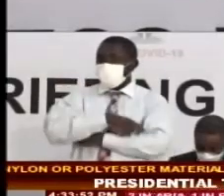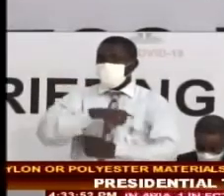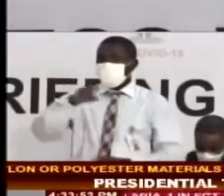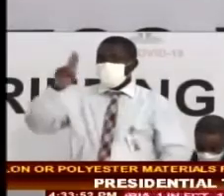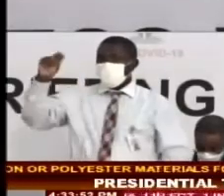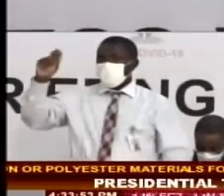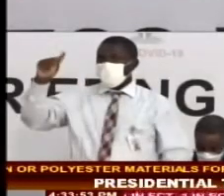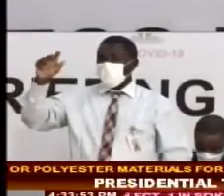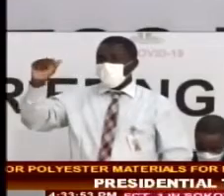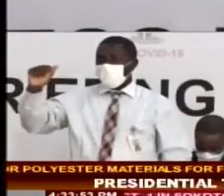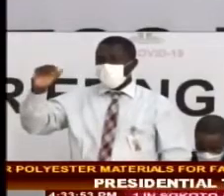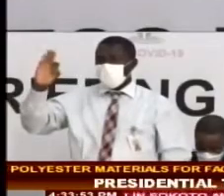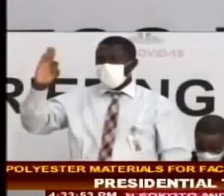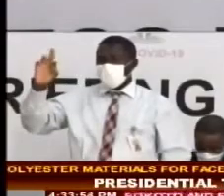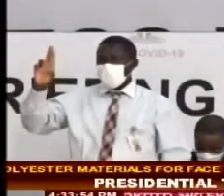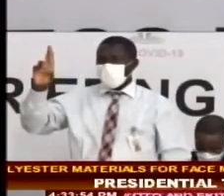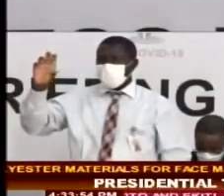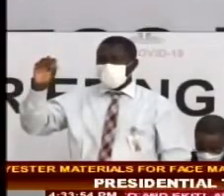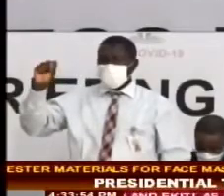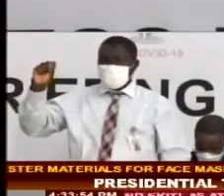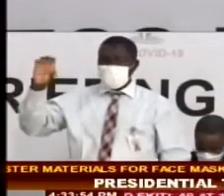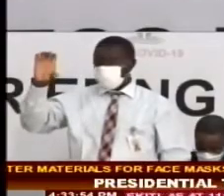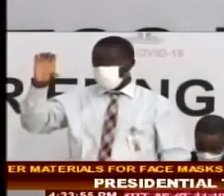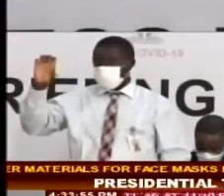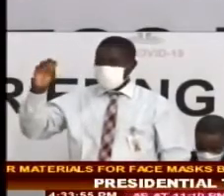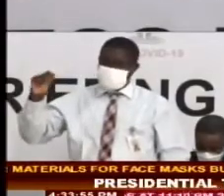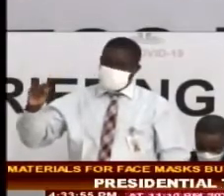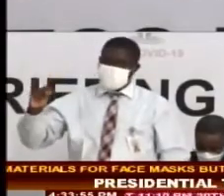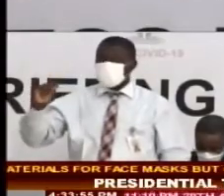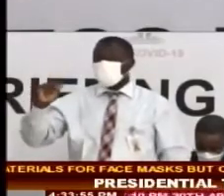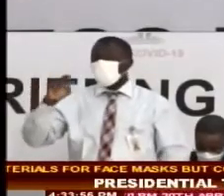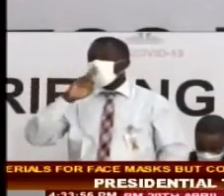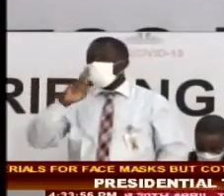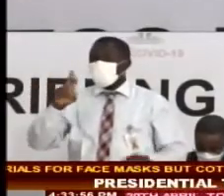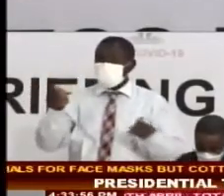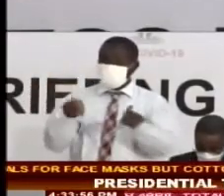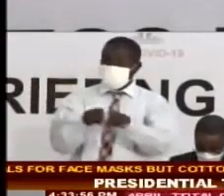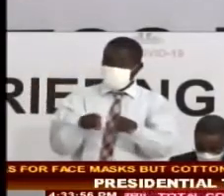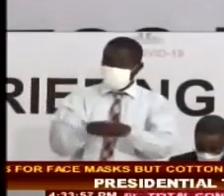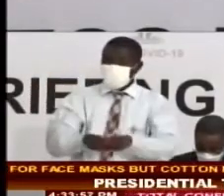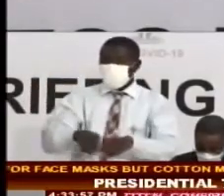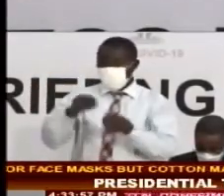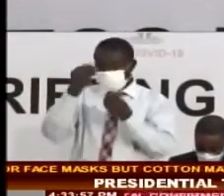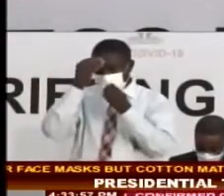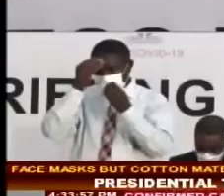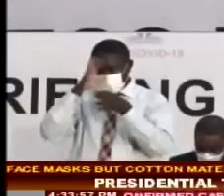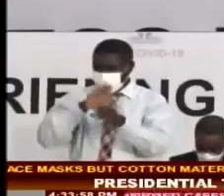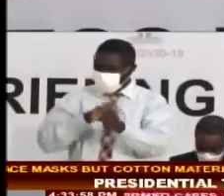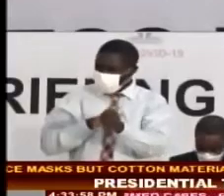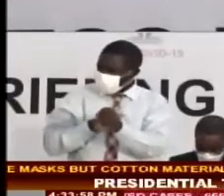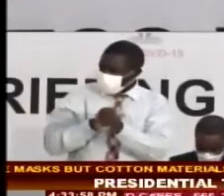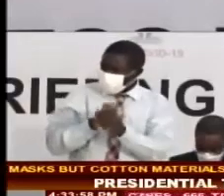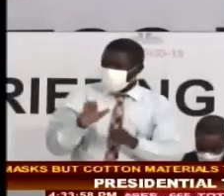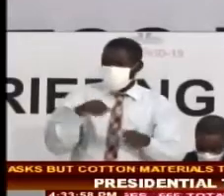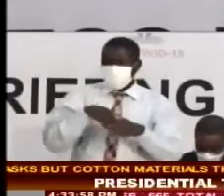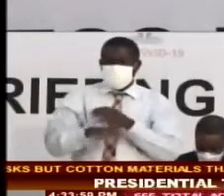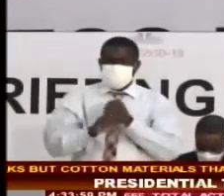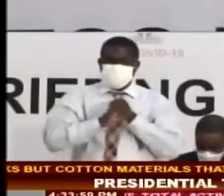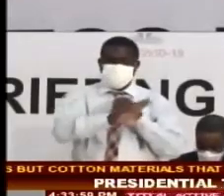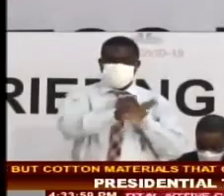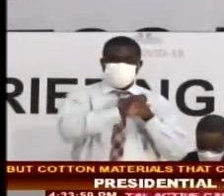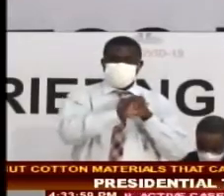NTA, FRCN, LAN, and VON are also fully engaged in the public enlightenment and advocacy